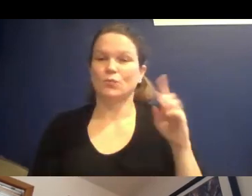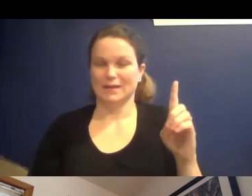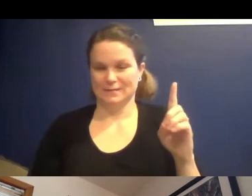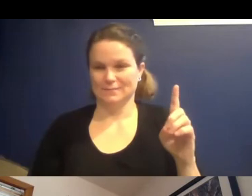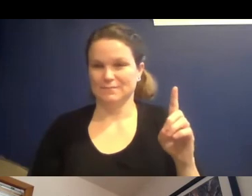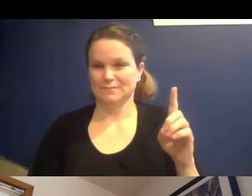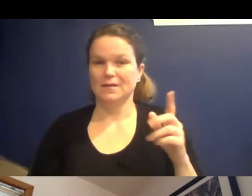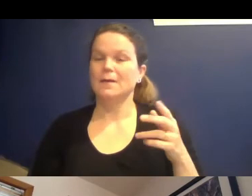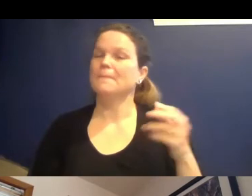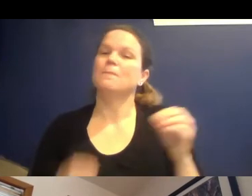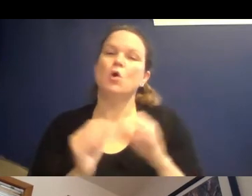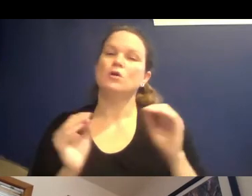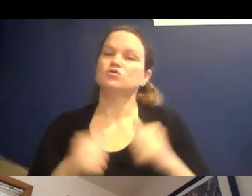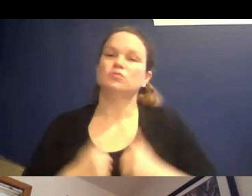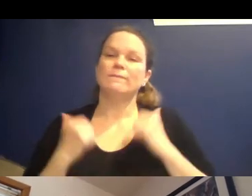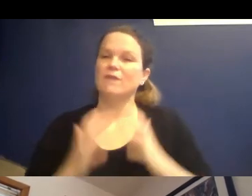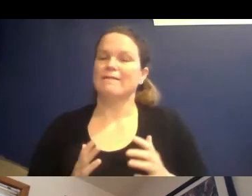higher survival rate.